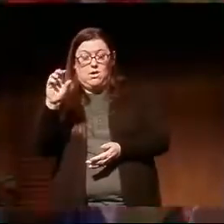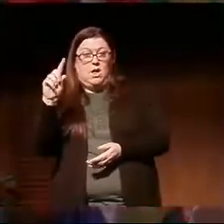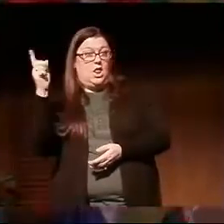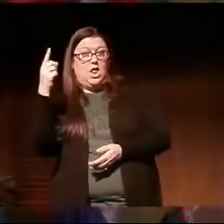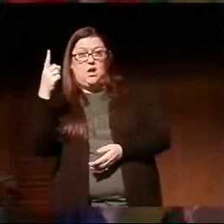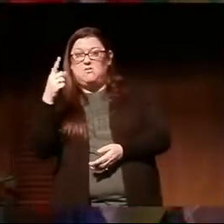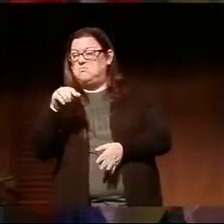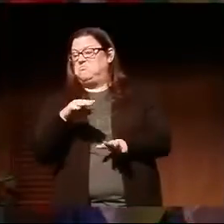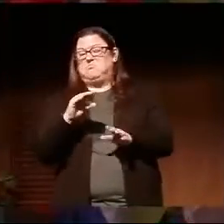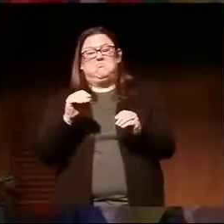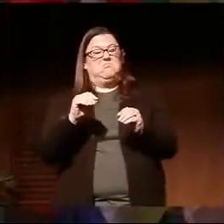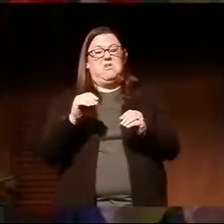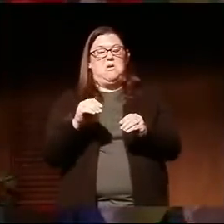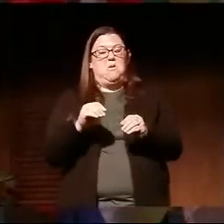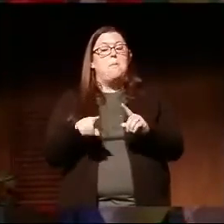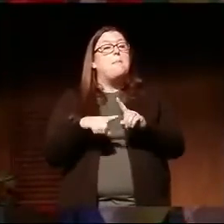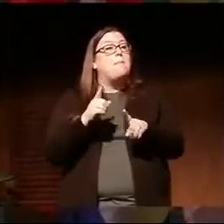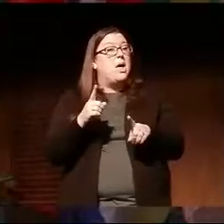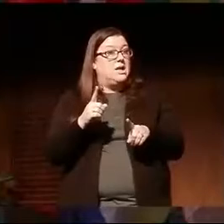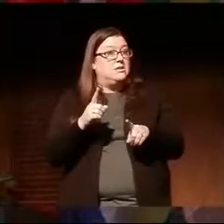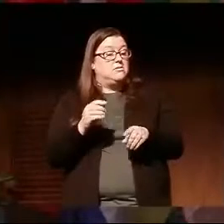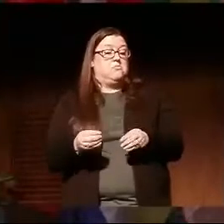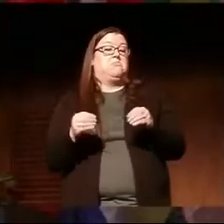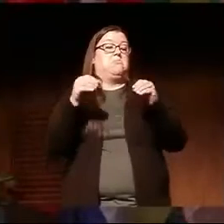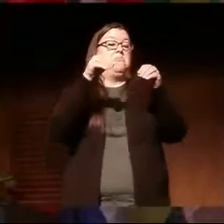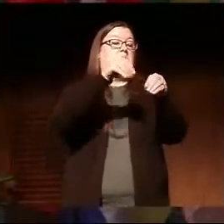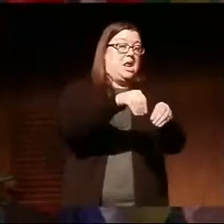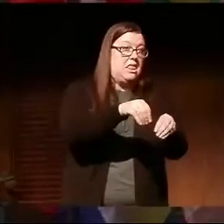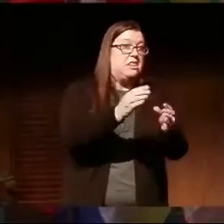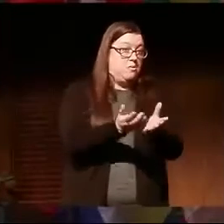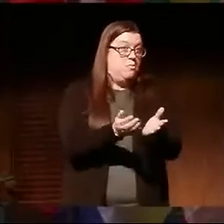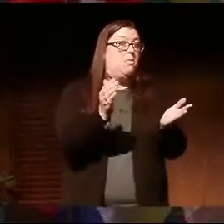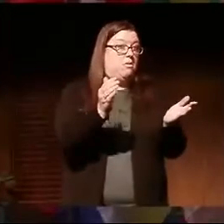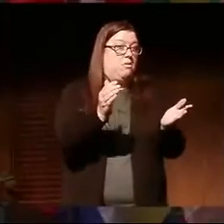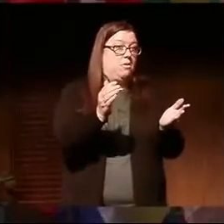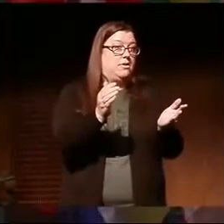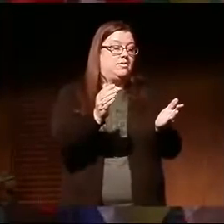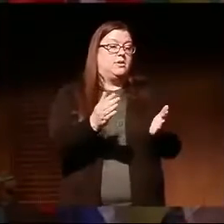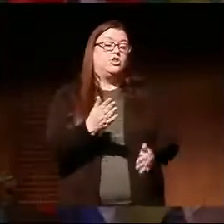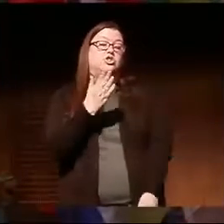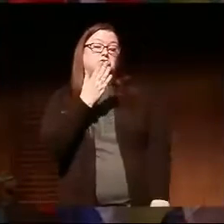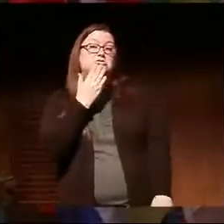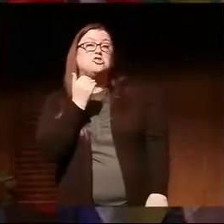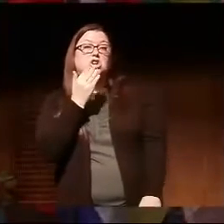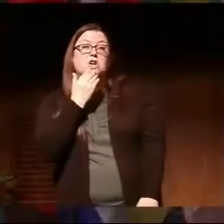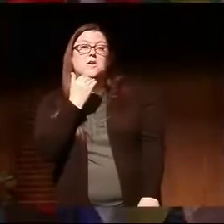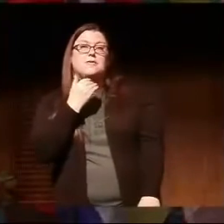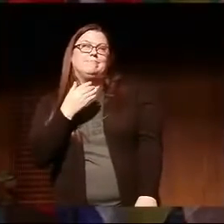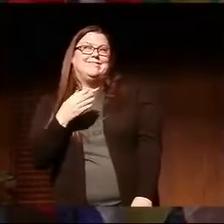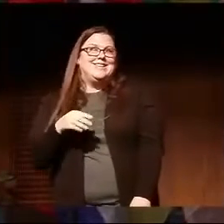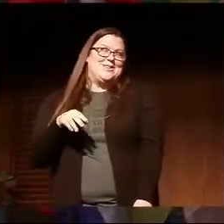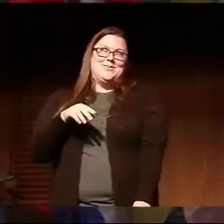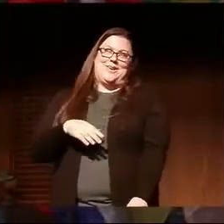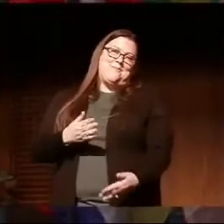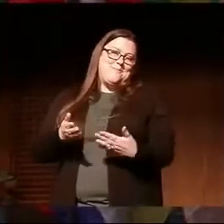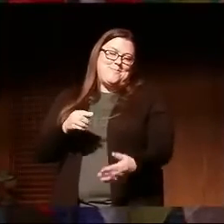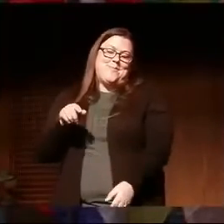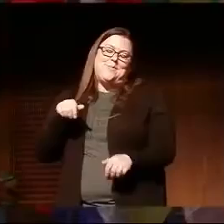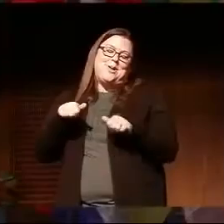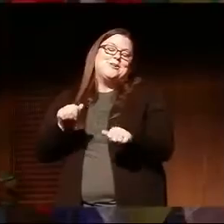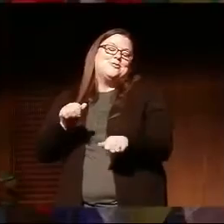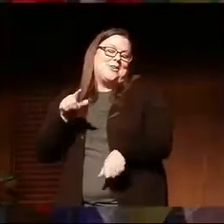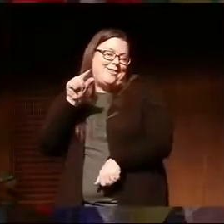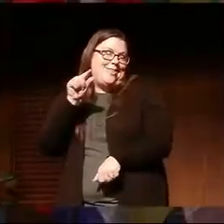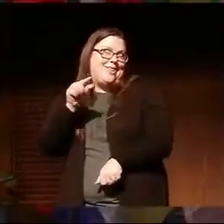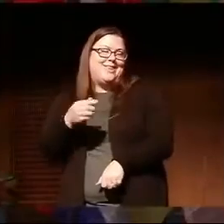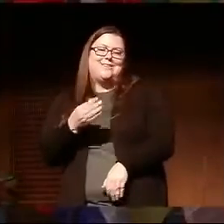But I put it in the mixing bowl. And then the sugar, well, you know, I maybe sample a little bit of it, right?